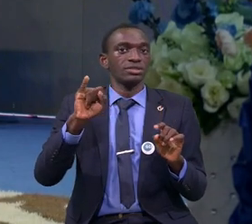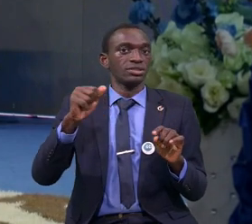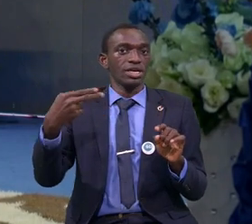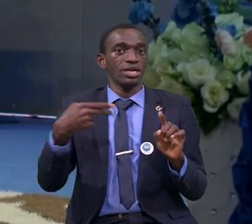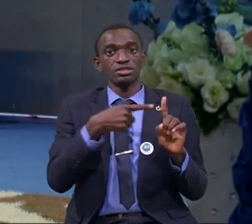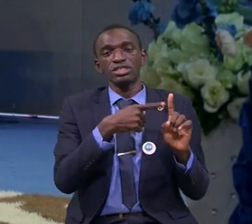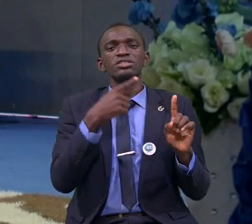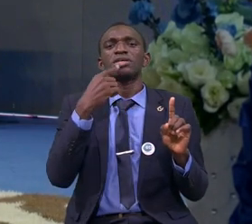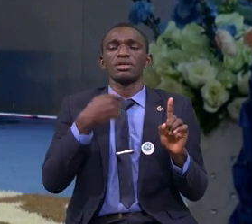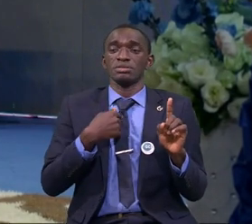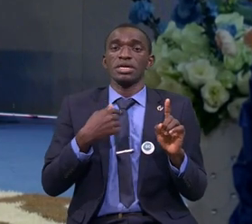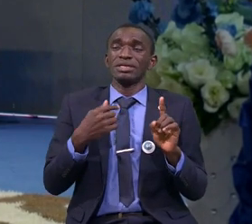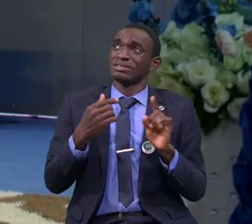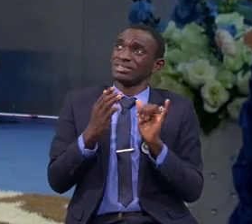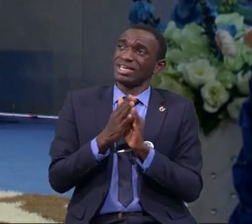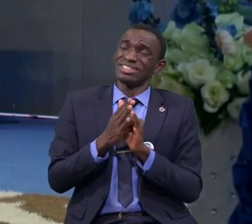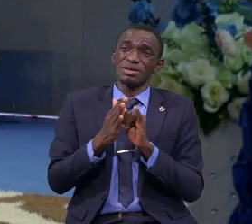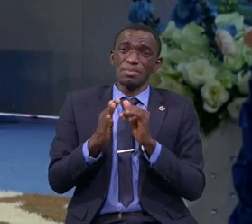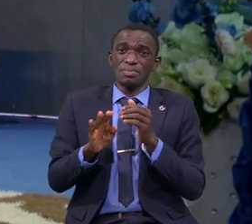saw the Lord.